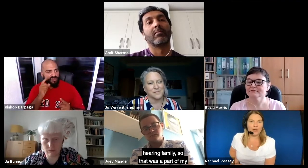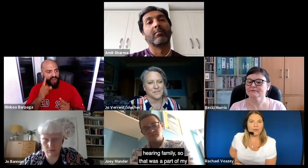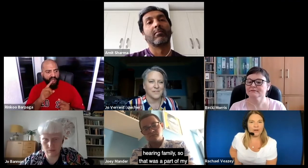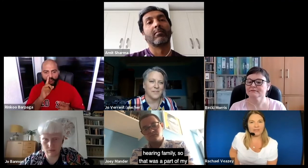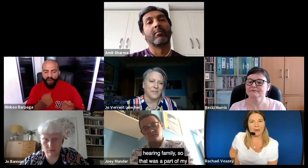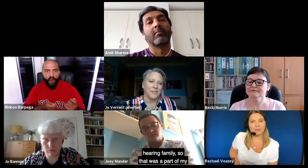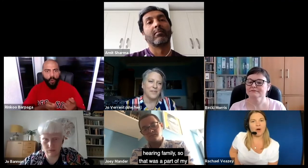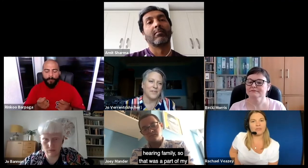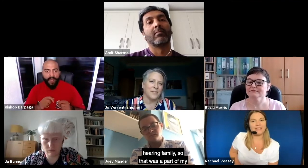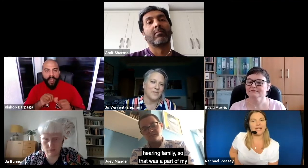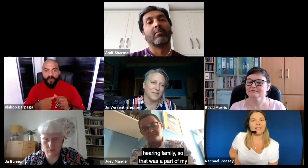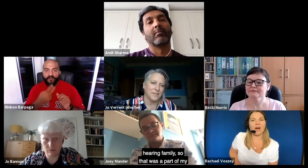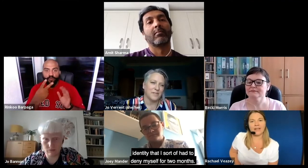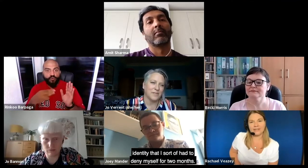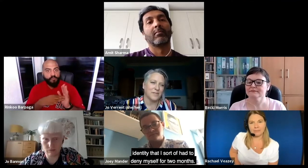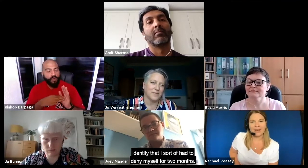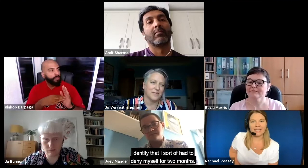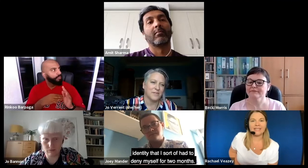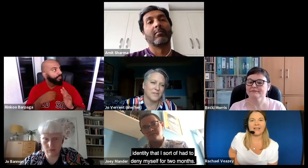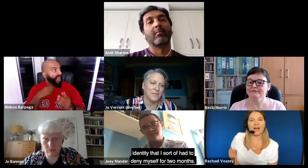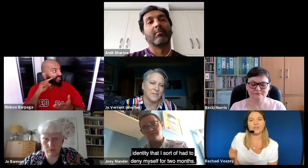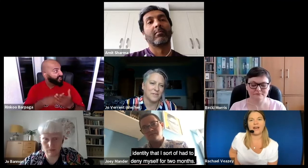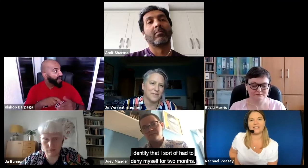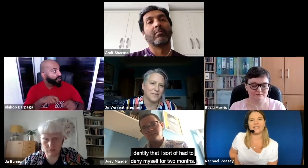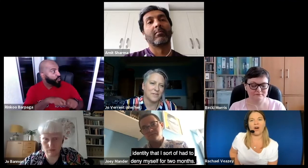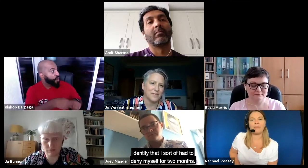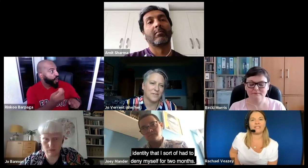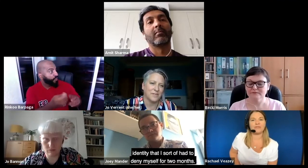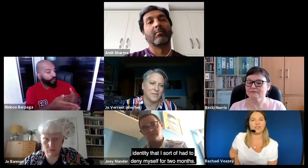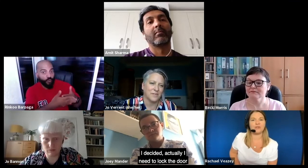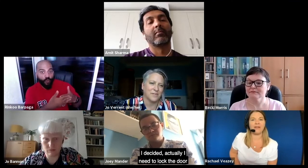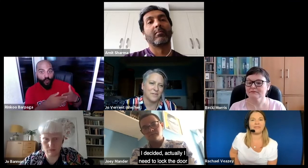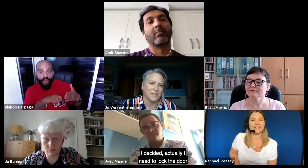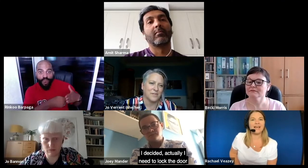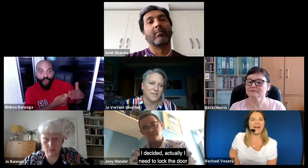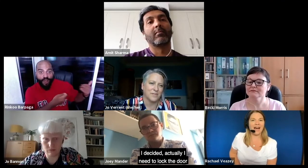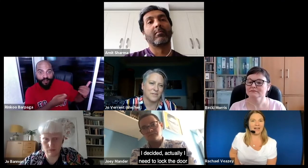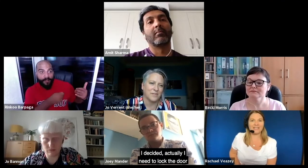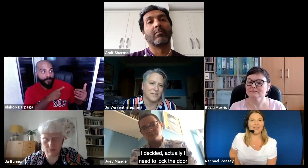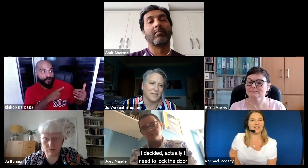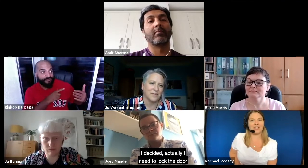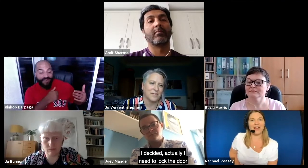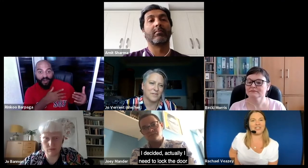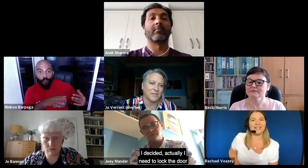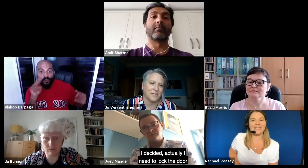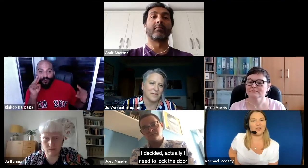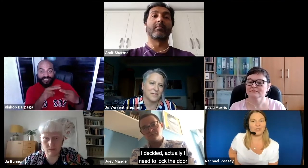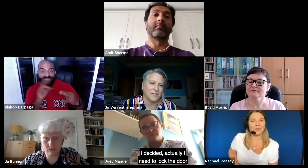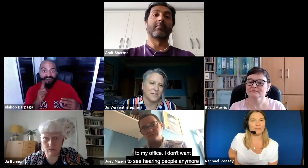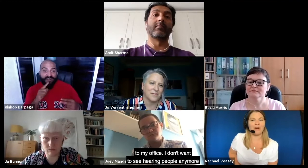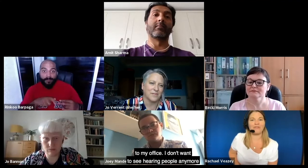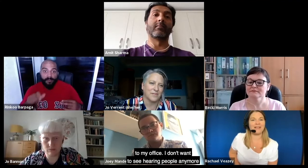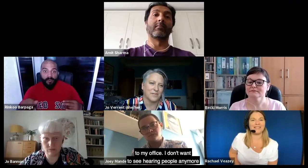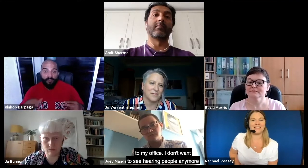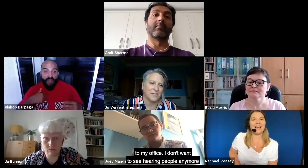So that was a part of my identity that I sort of had to deny myself for 2 months. And I decided, you know, actually I need to lock the